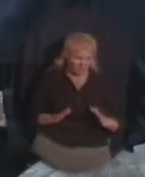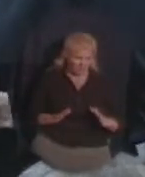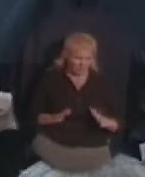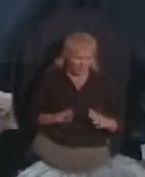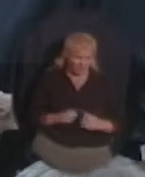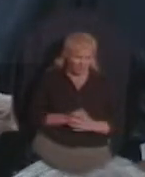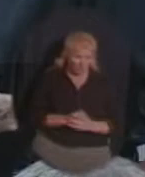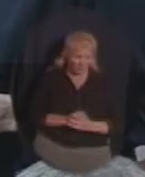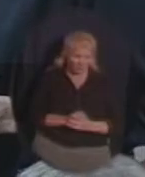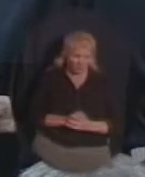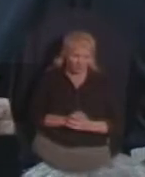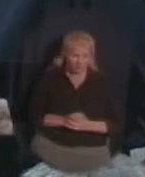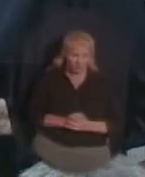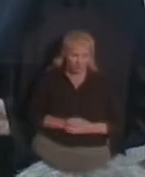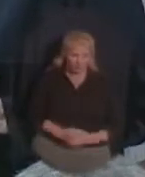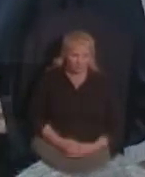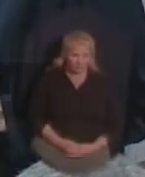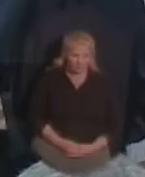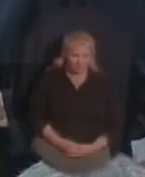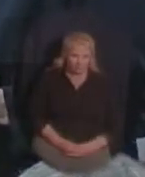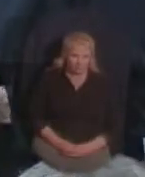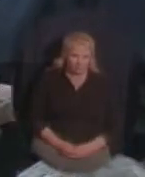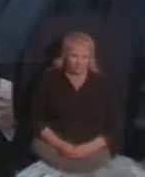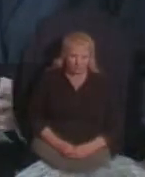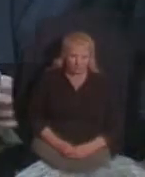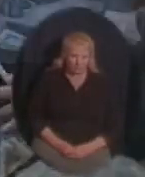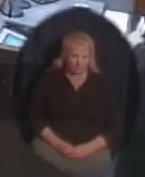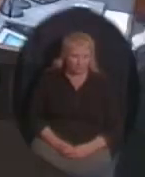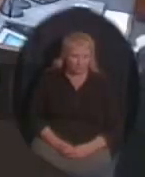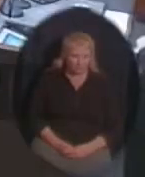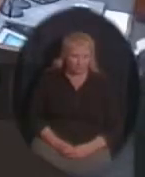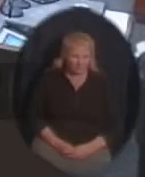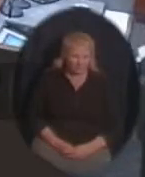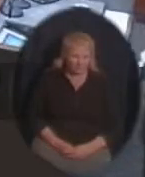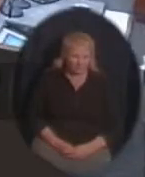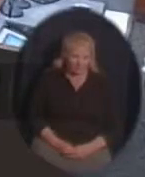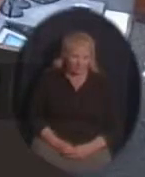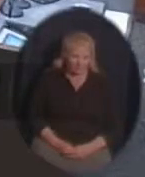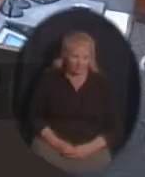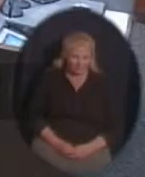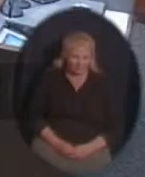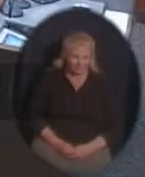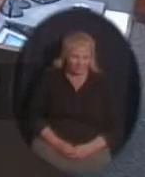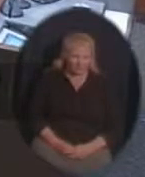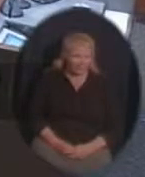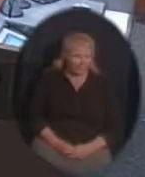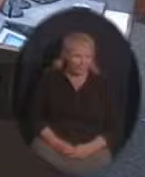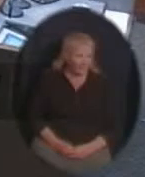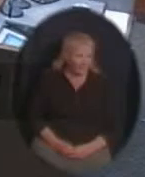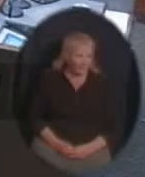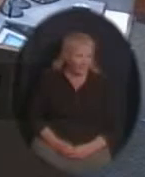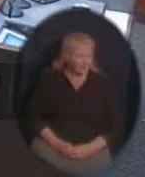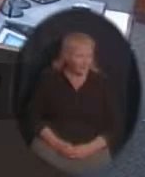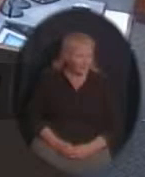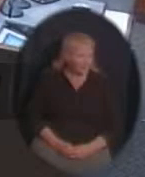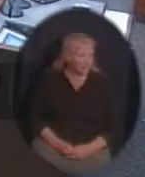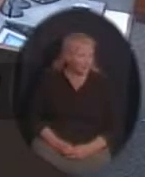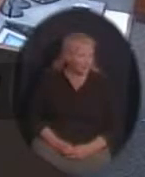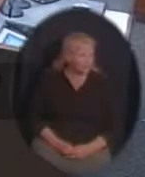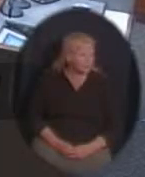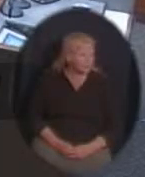we look at a multivariate kind of analysis on a study. Thank you for that. I first want to talk as a parent, and I have a son who's going to be in first